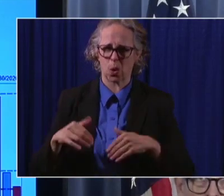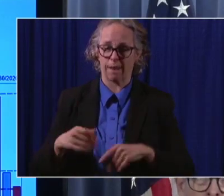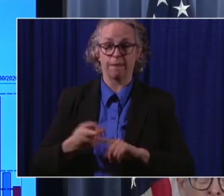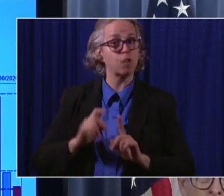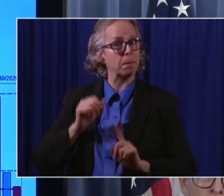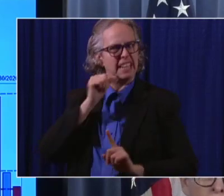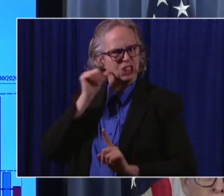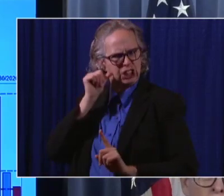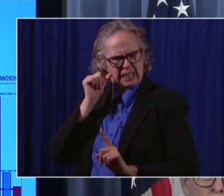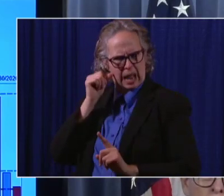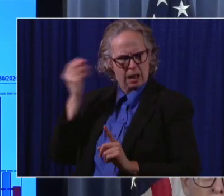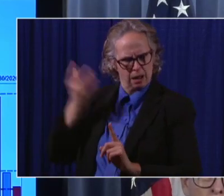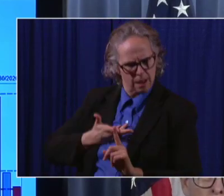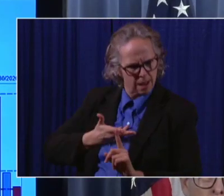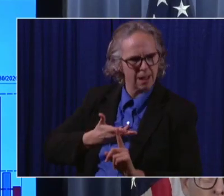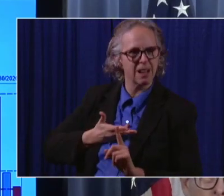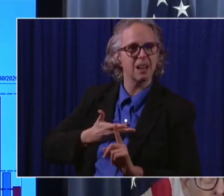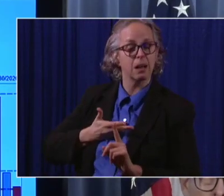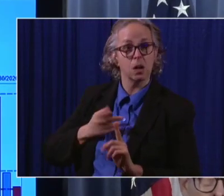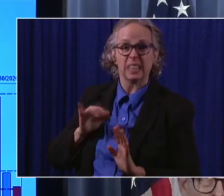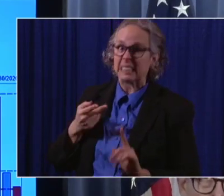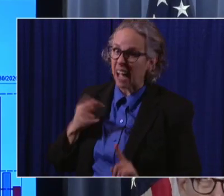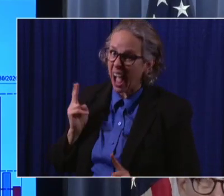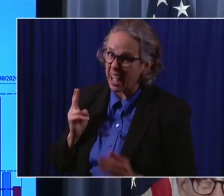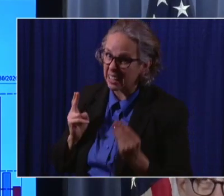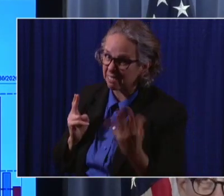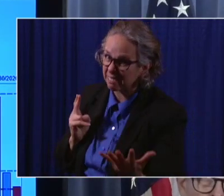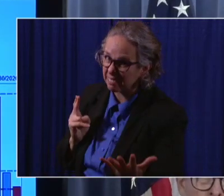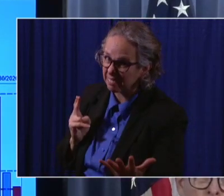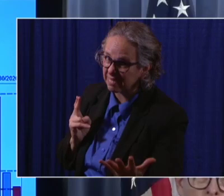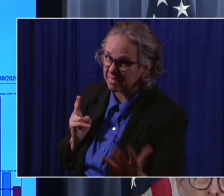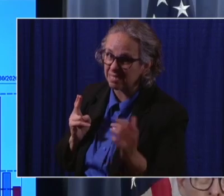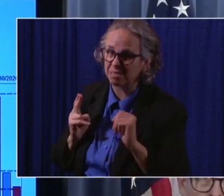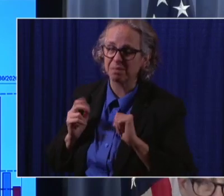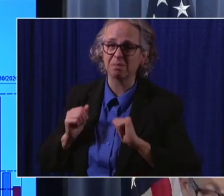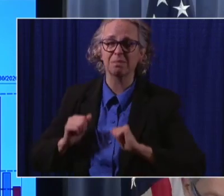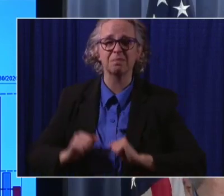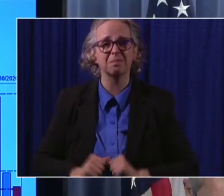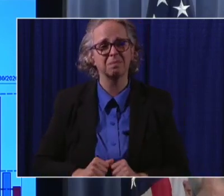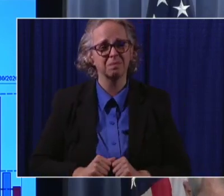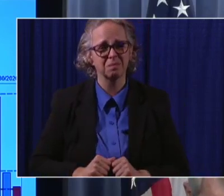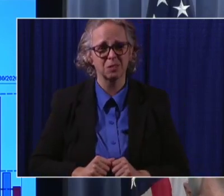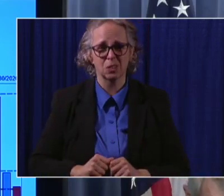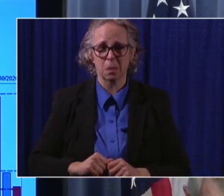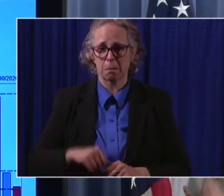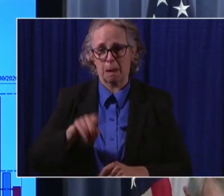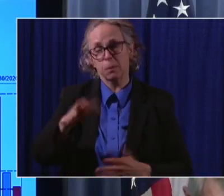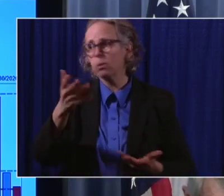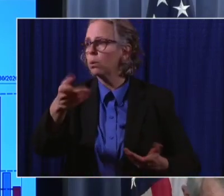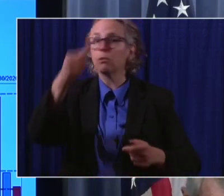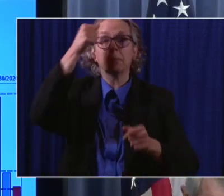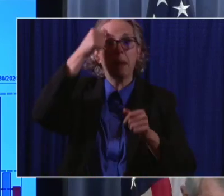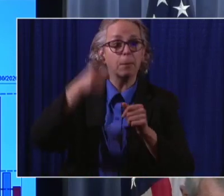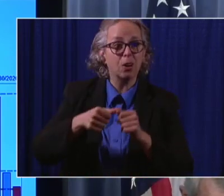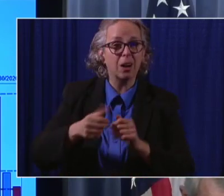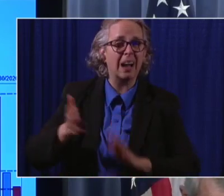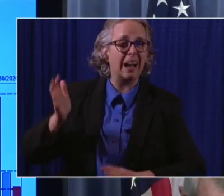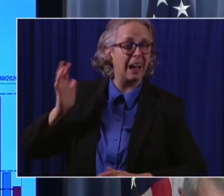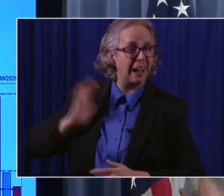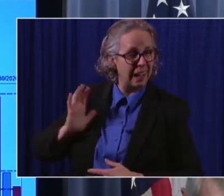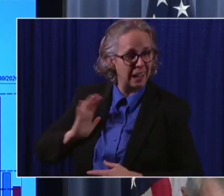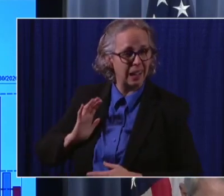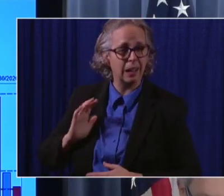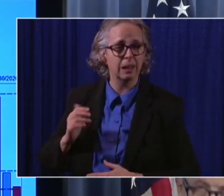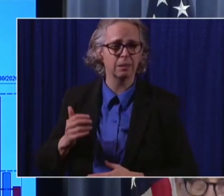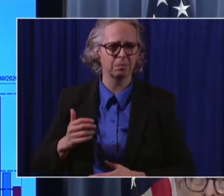remains a very high number. As you recall, we said that Tuesday we